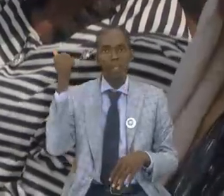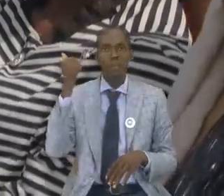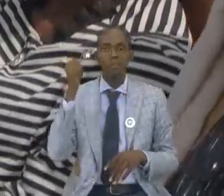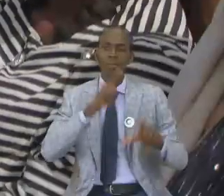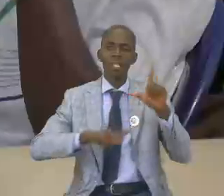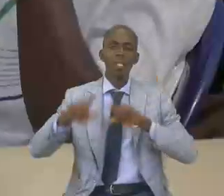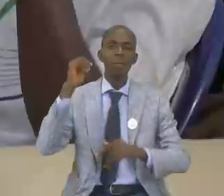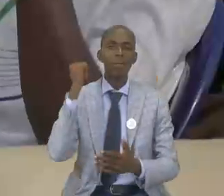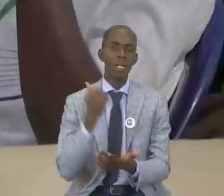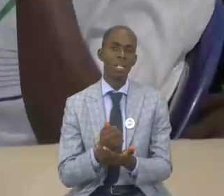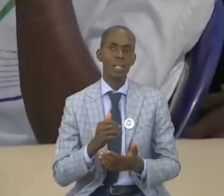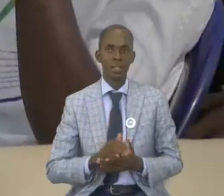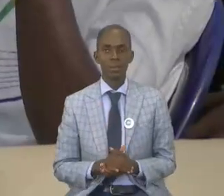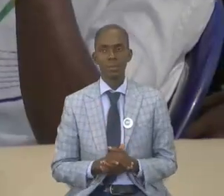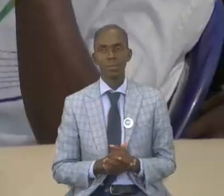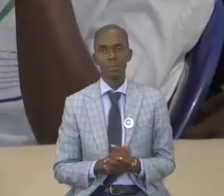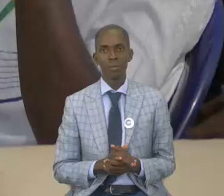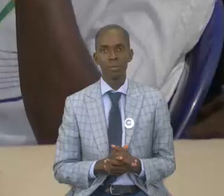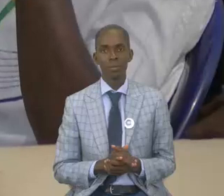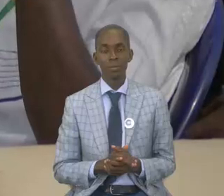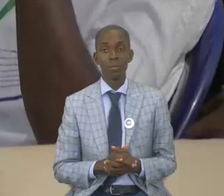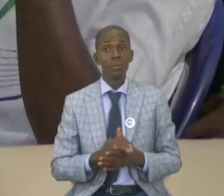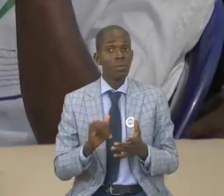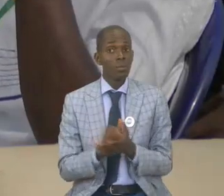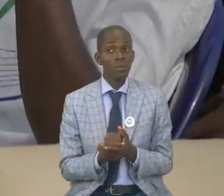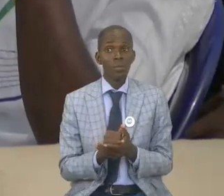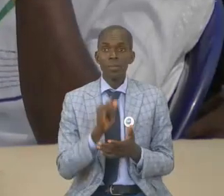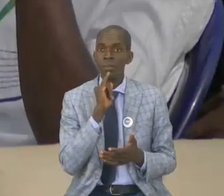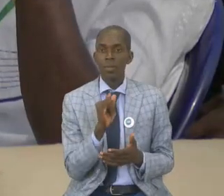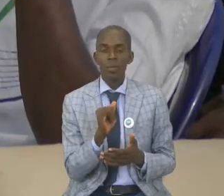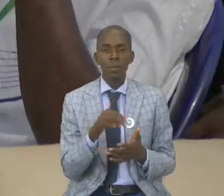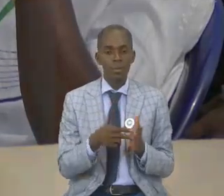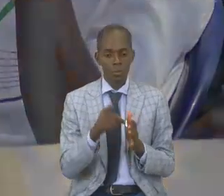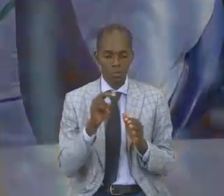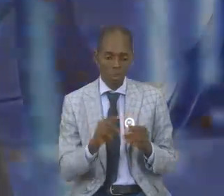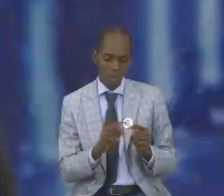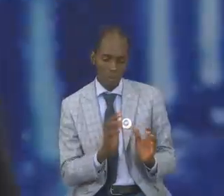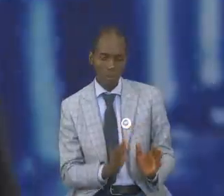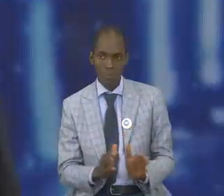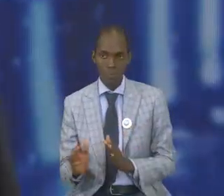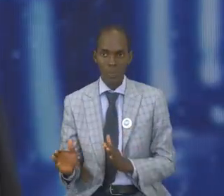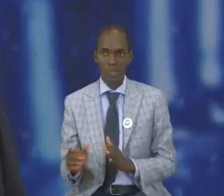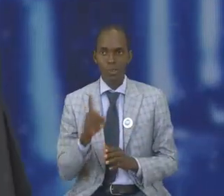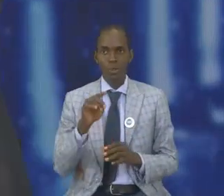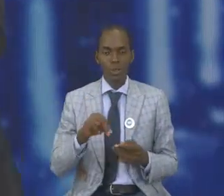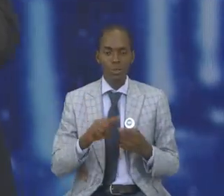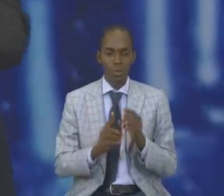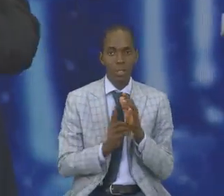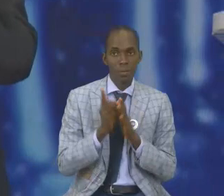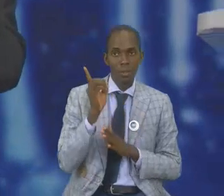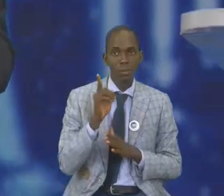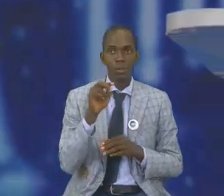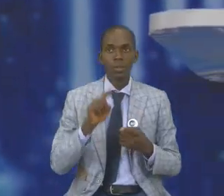Amen. That's right. But you know, you have to plan, you have to develop, you have to